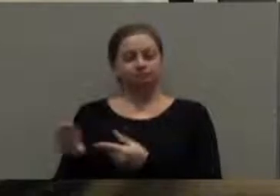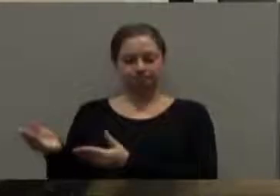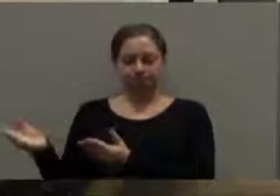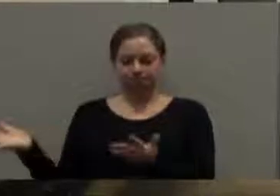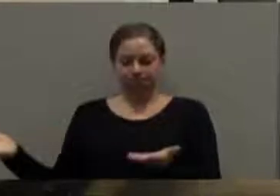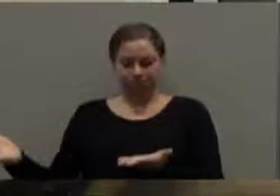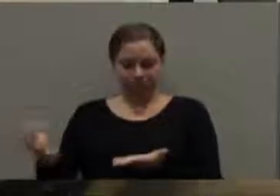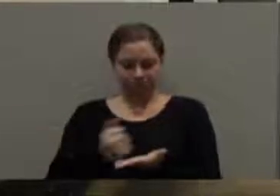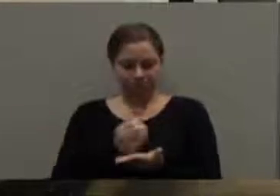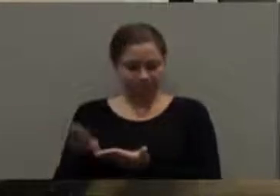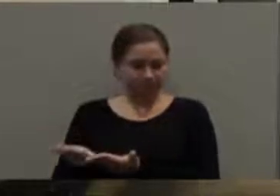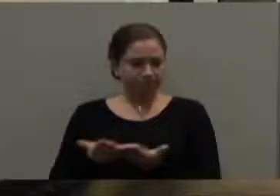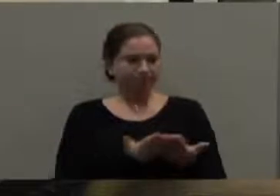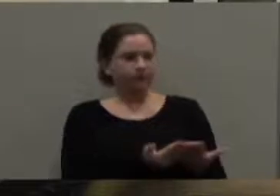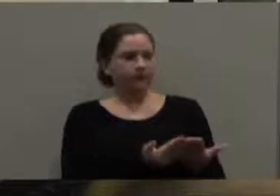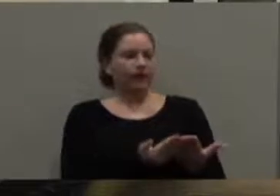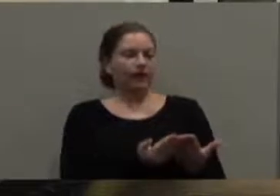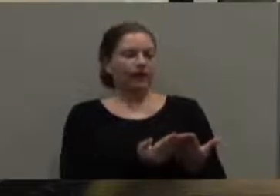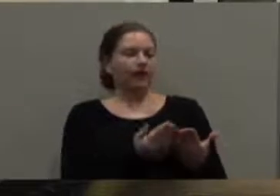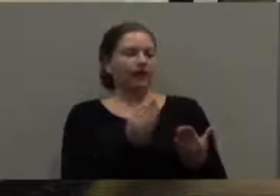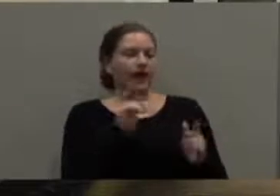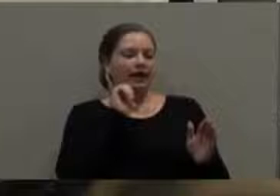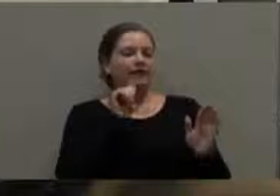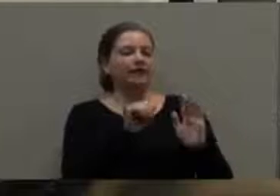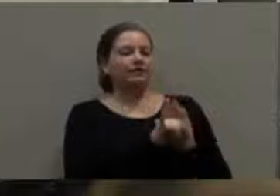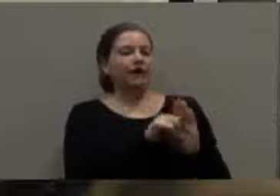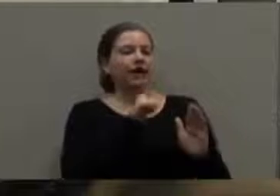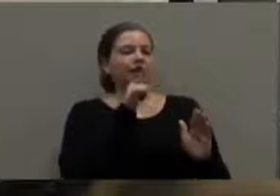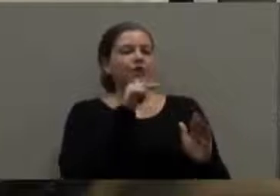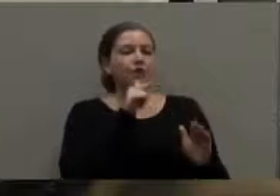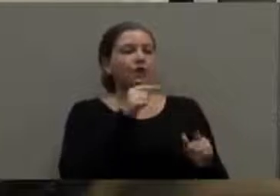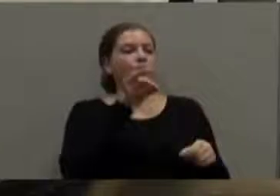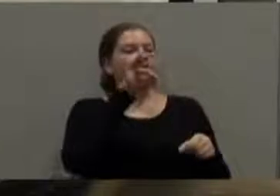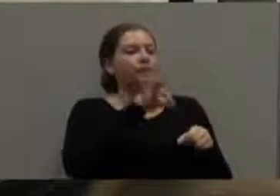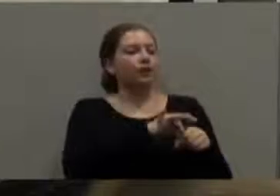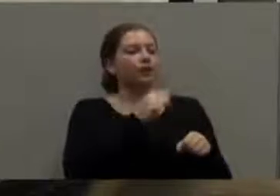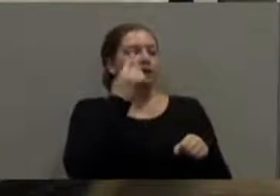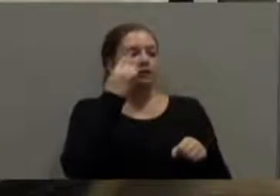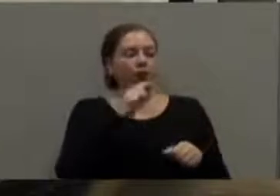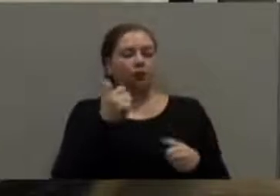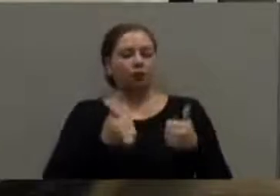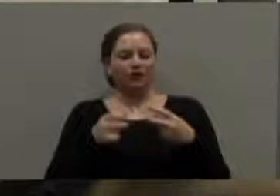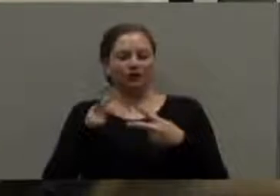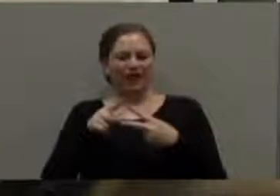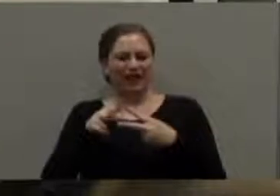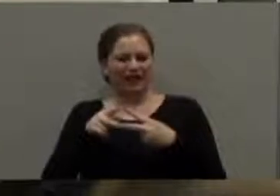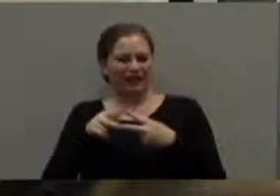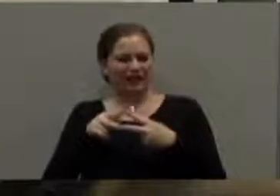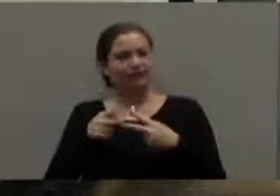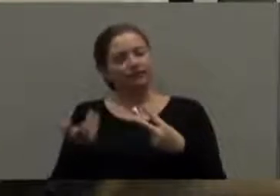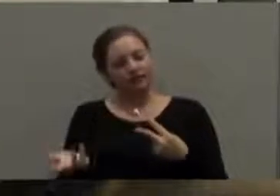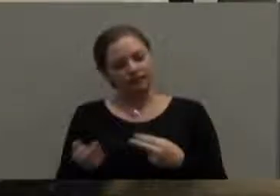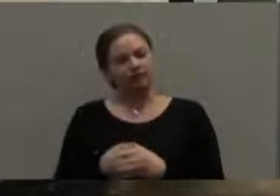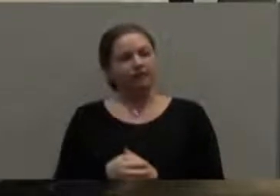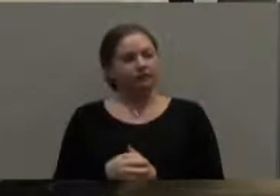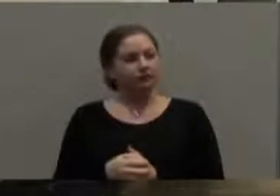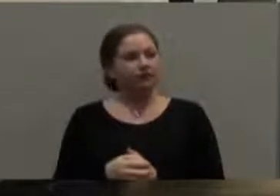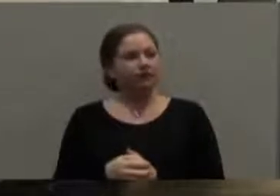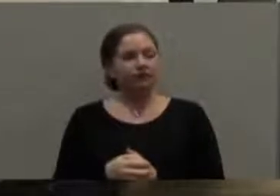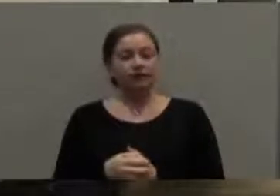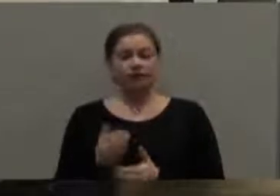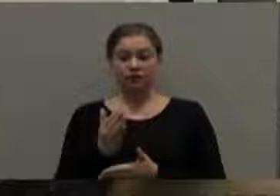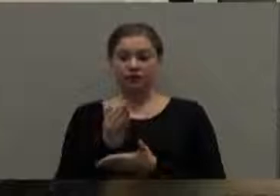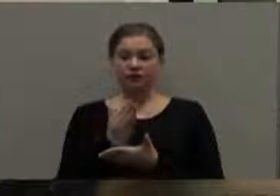and identified as to who voted for whom. So that would be the way that you would have to do it. There is some